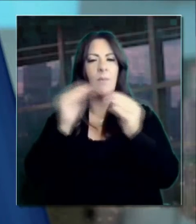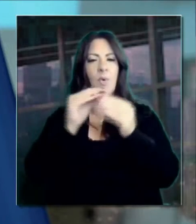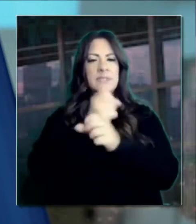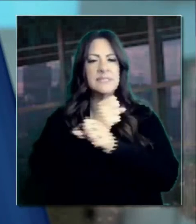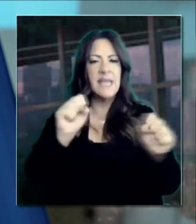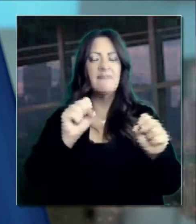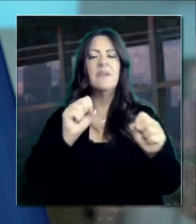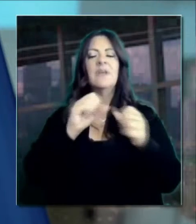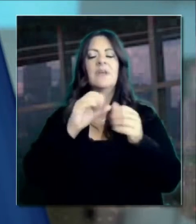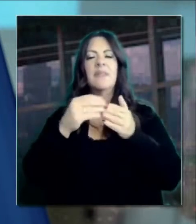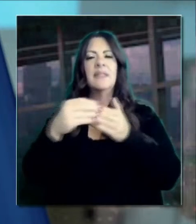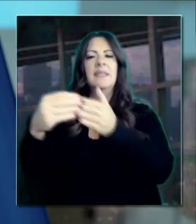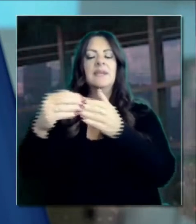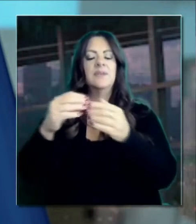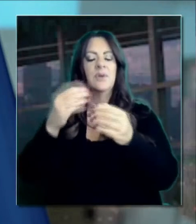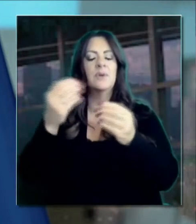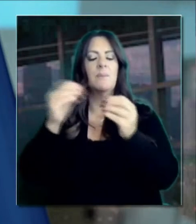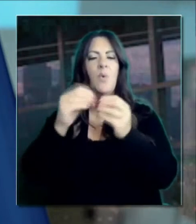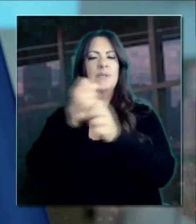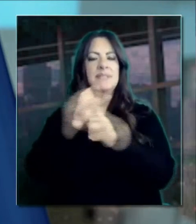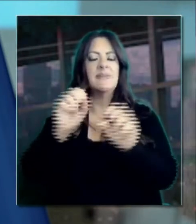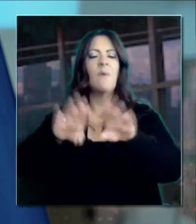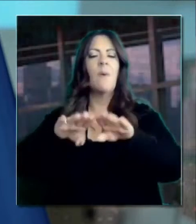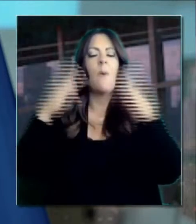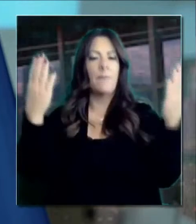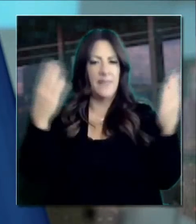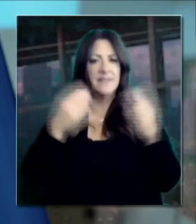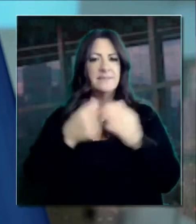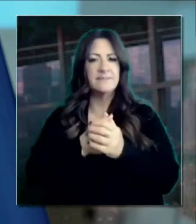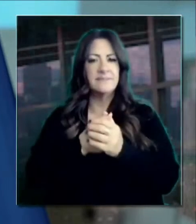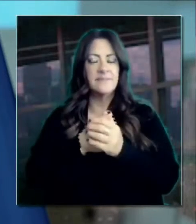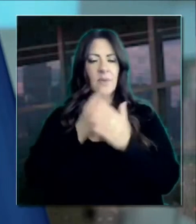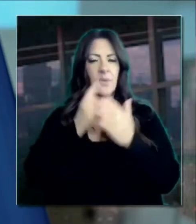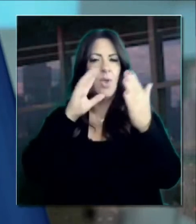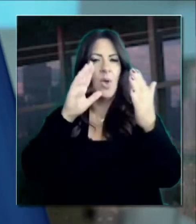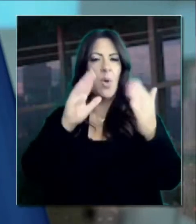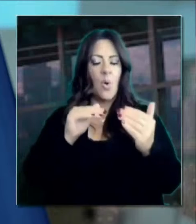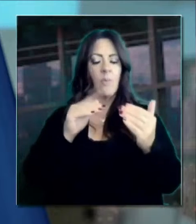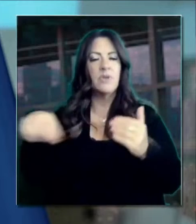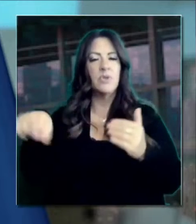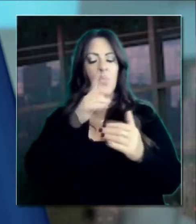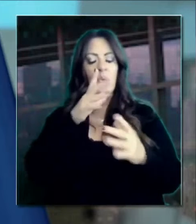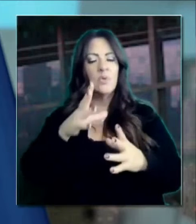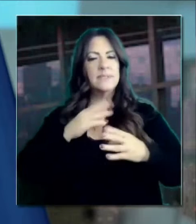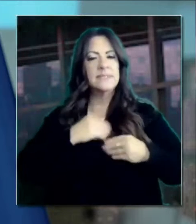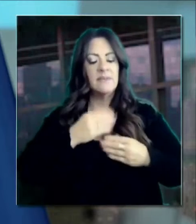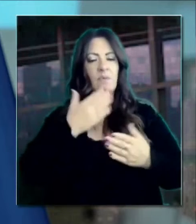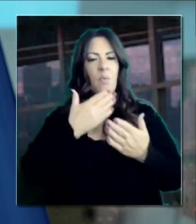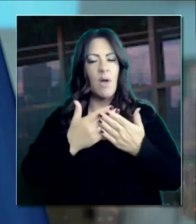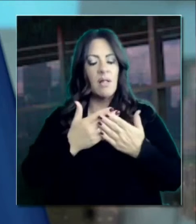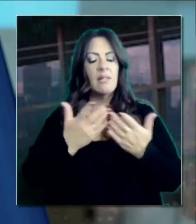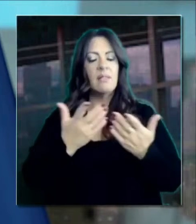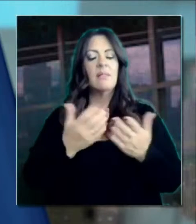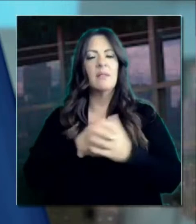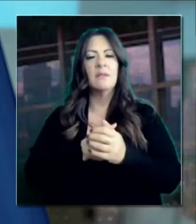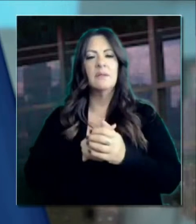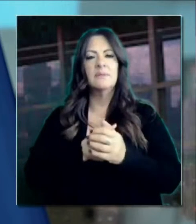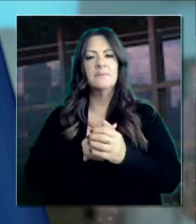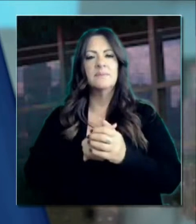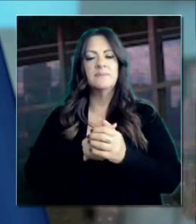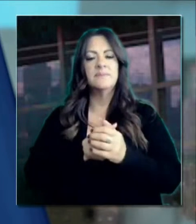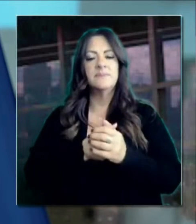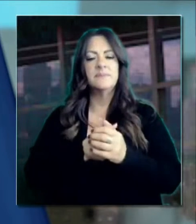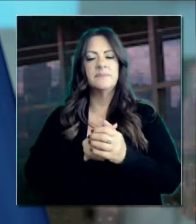well understood, and we hope will be well received as it relates we move in